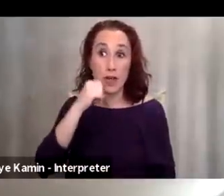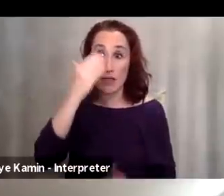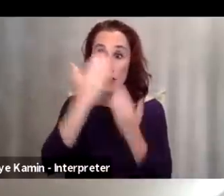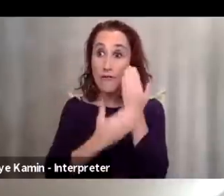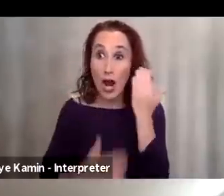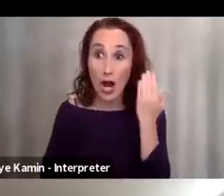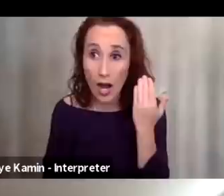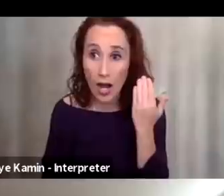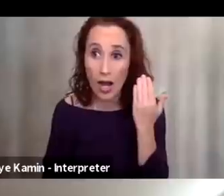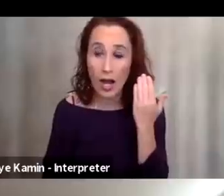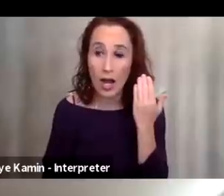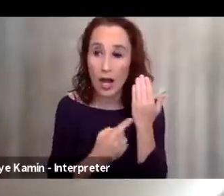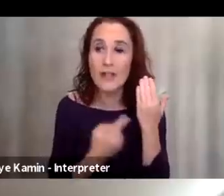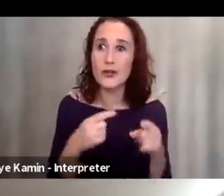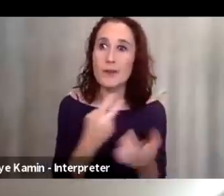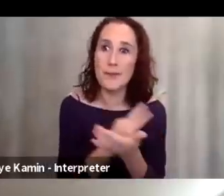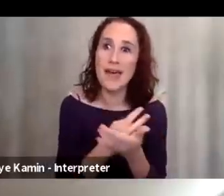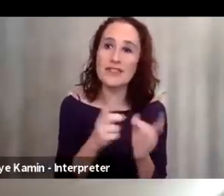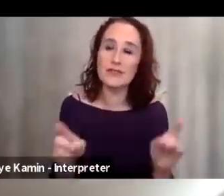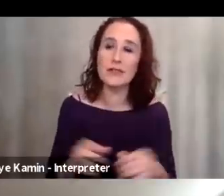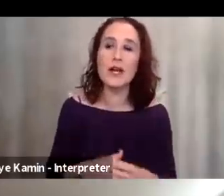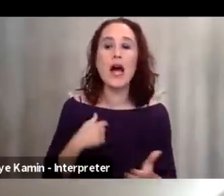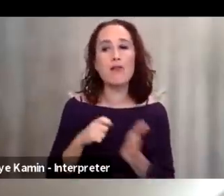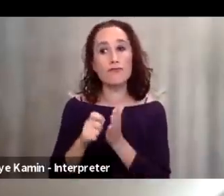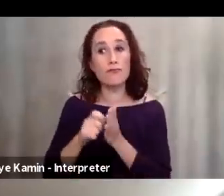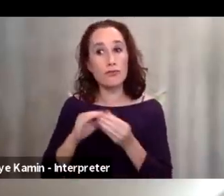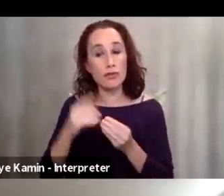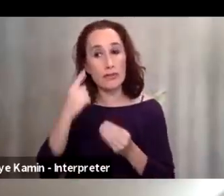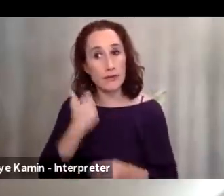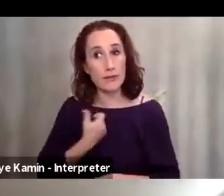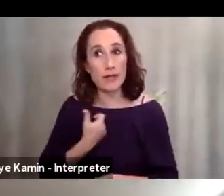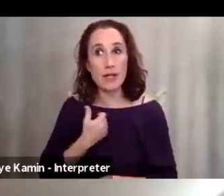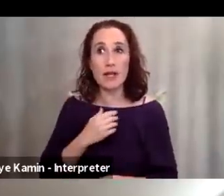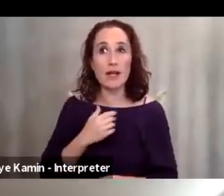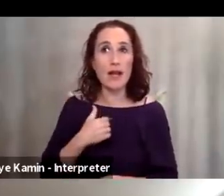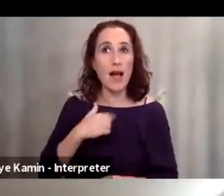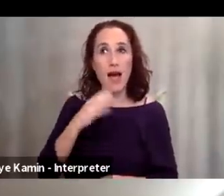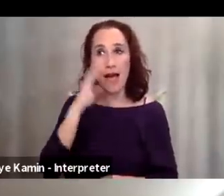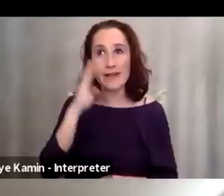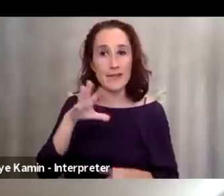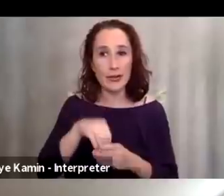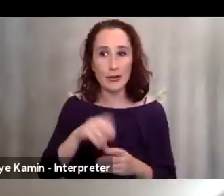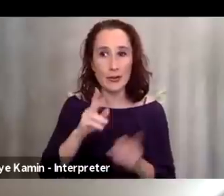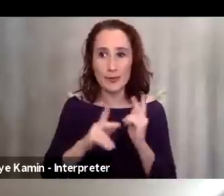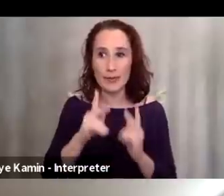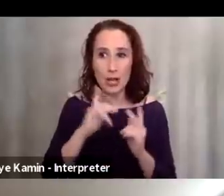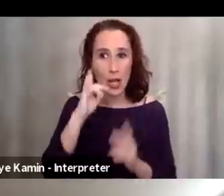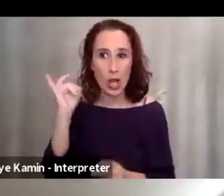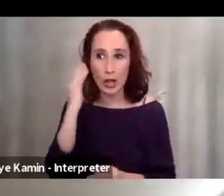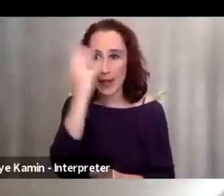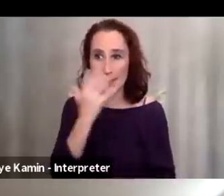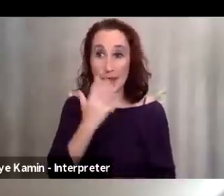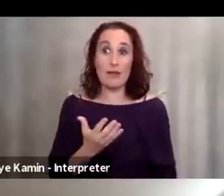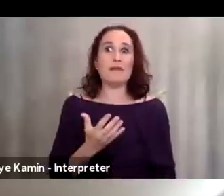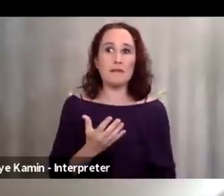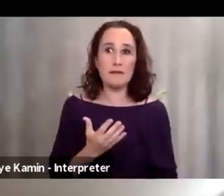it wasn't until then, I always wrote stories just for myself, but I never ever featured people that look like me in those stories. It just never occurred